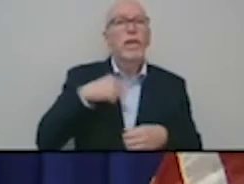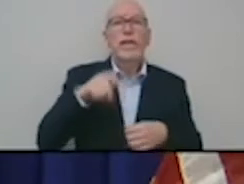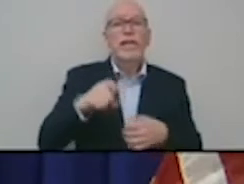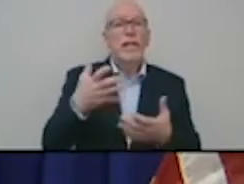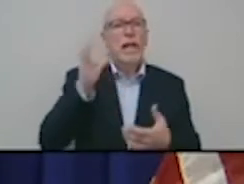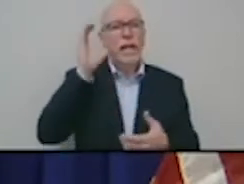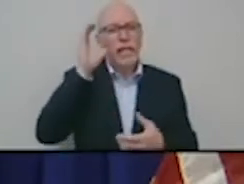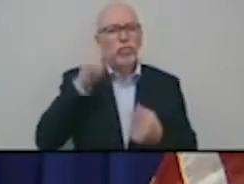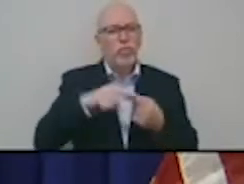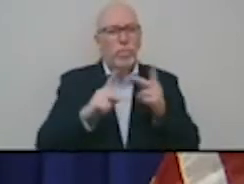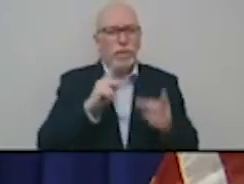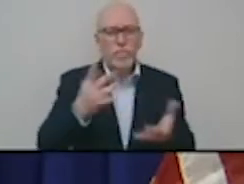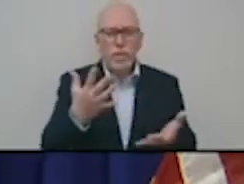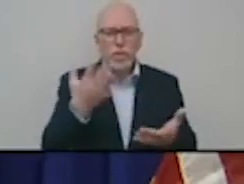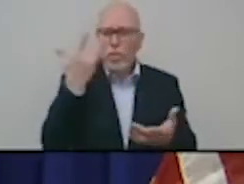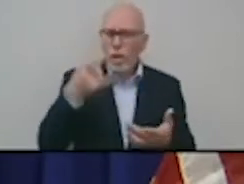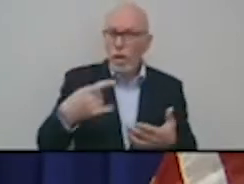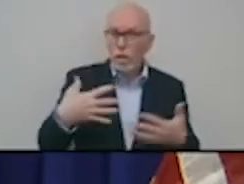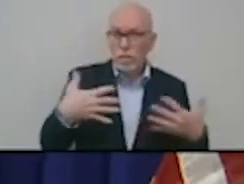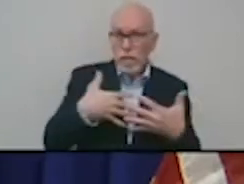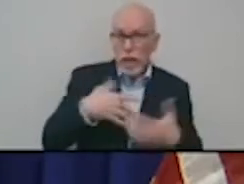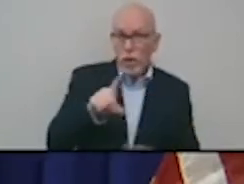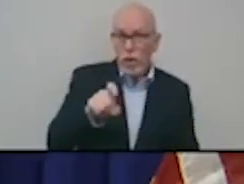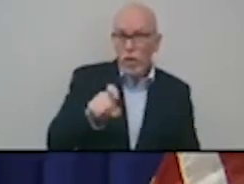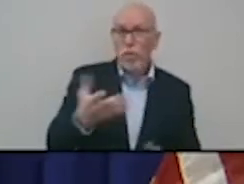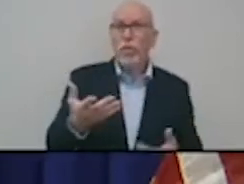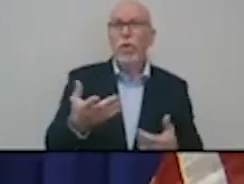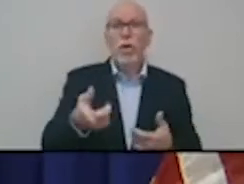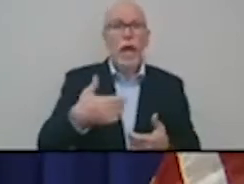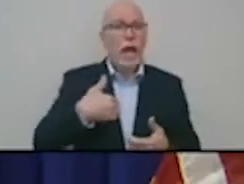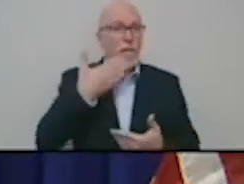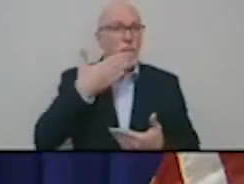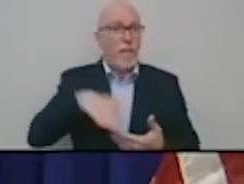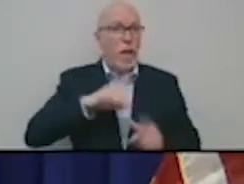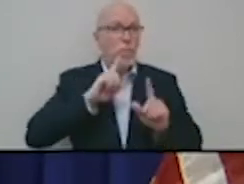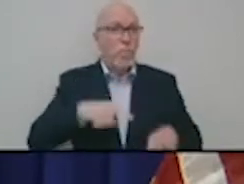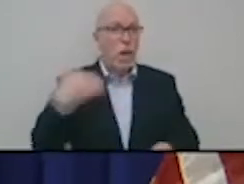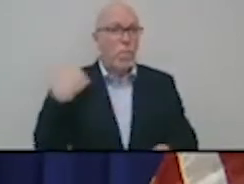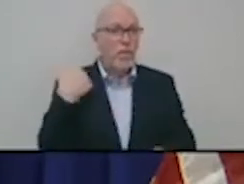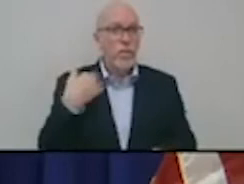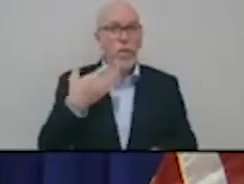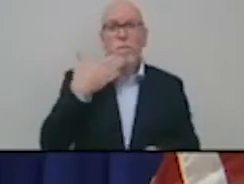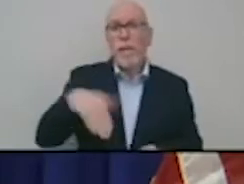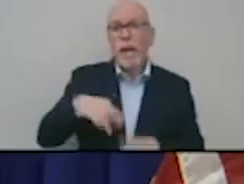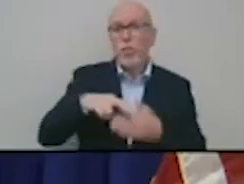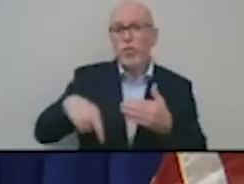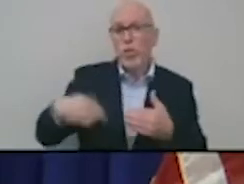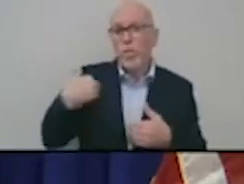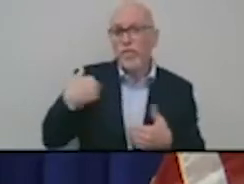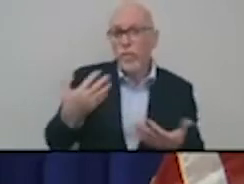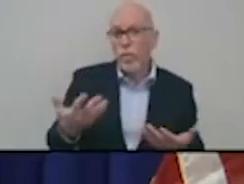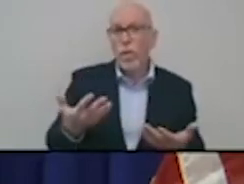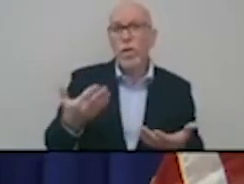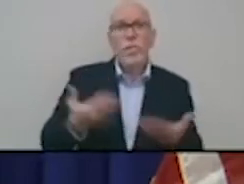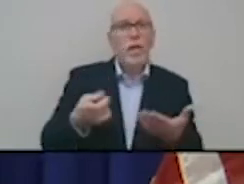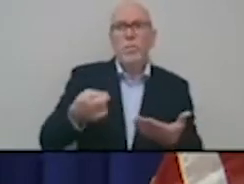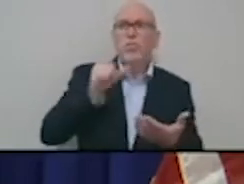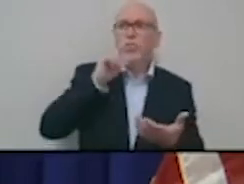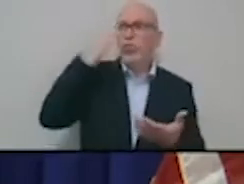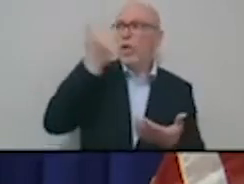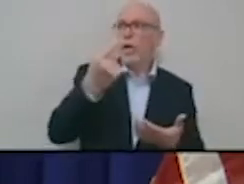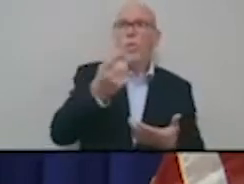to people. Are they scared? Did they have a bad reaction or a bad result? Have they not known anybody that had an